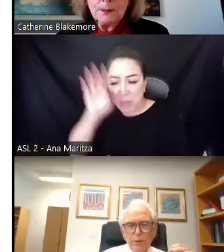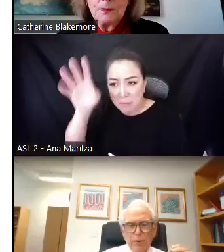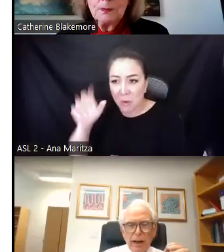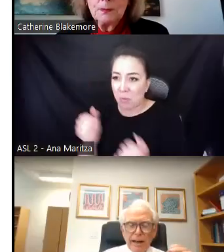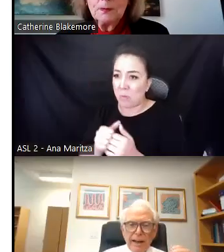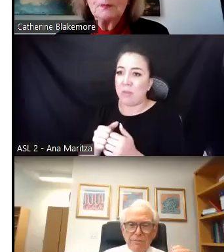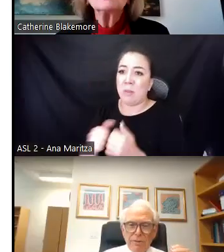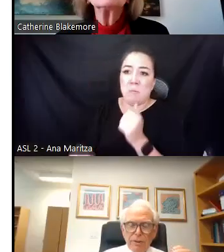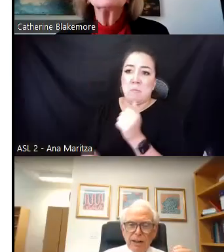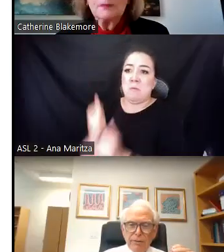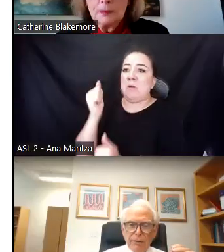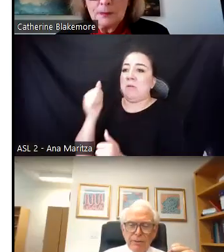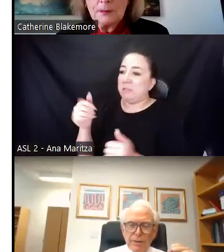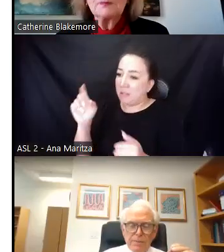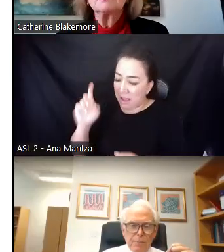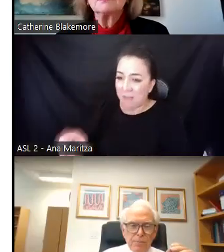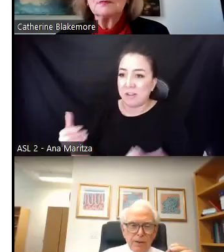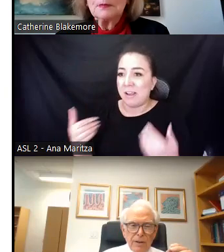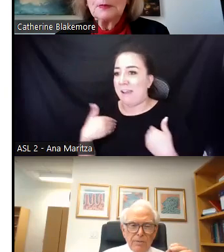absolutely most, gotta have this kind of,